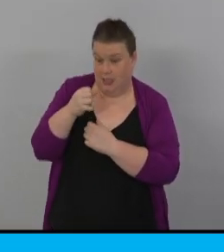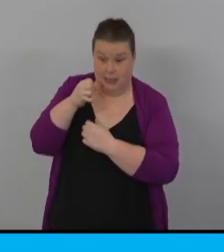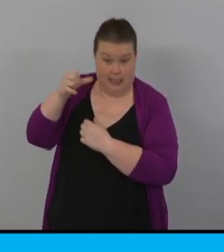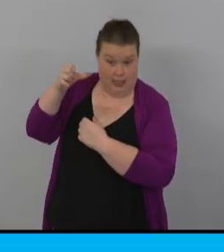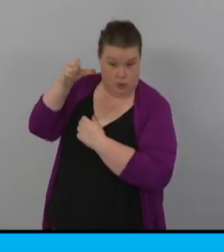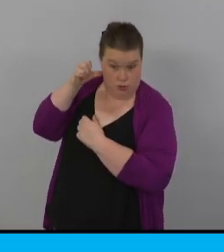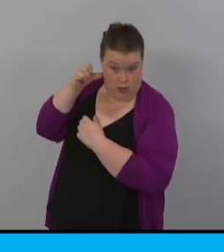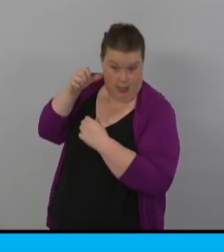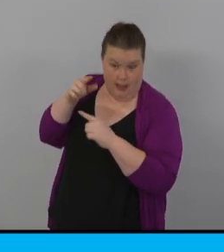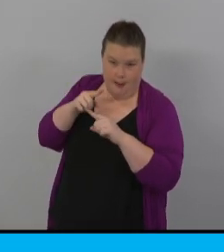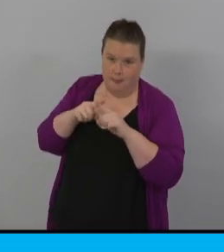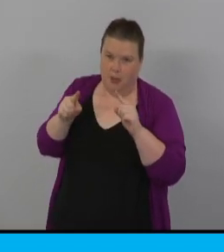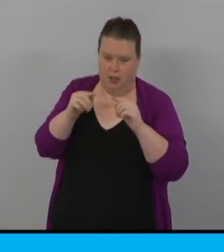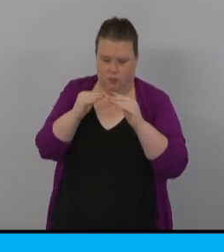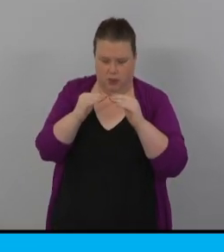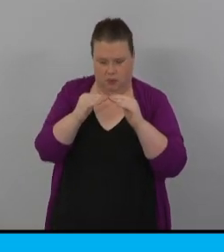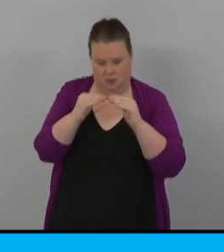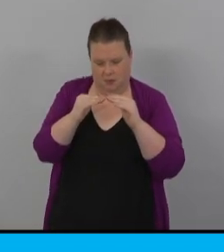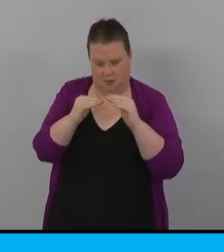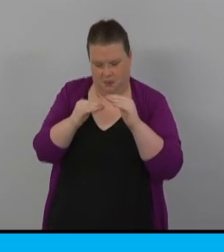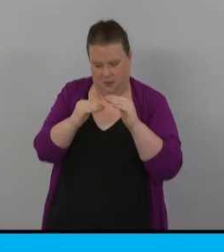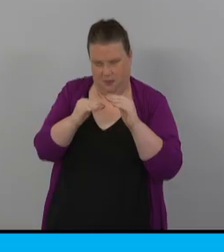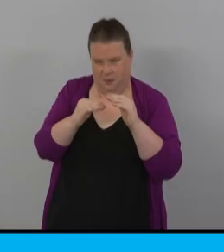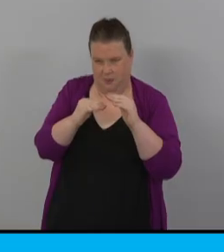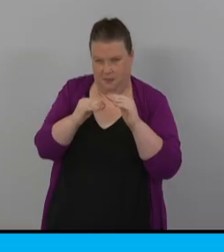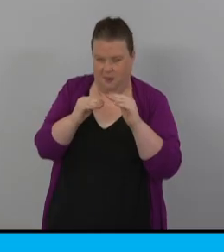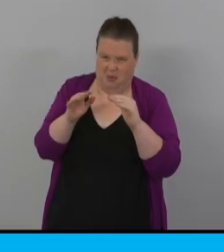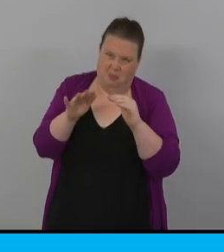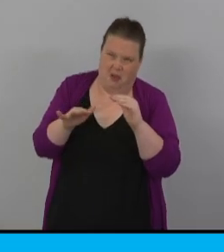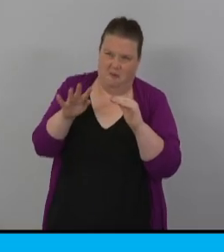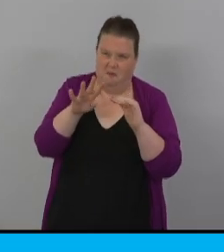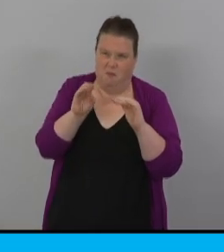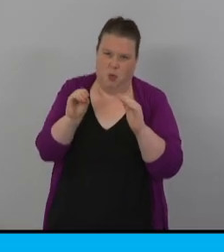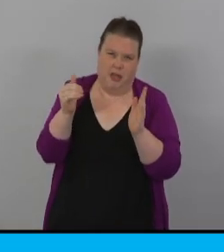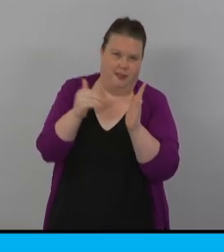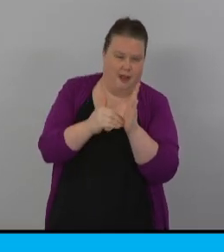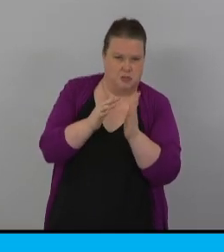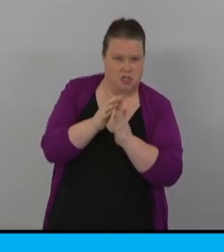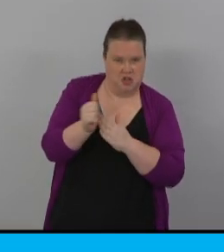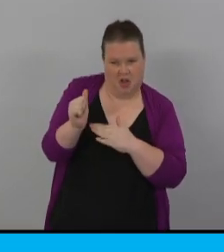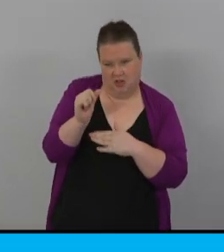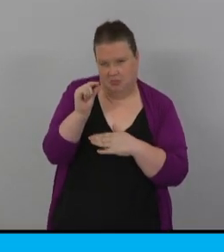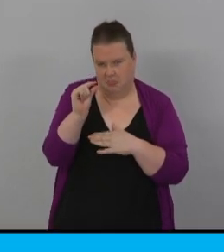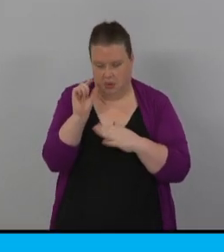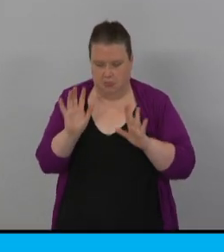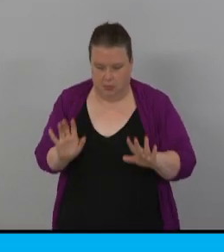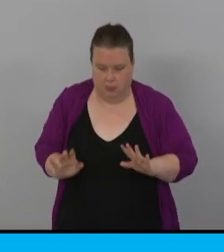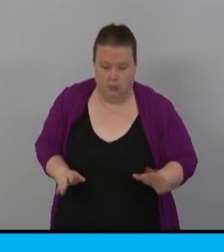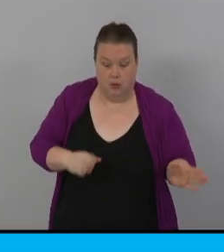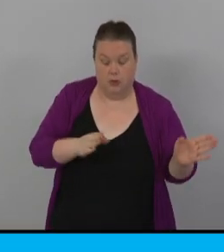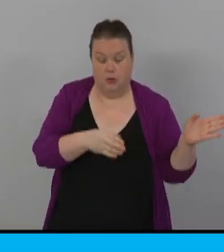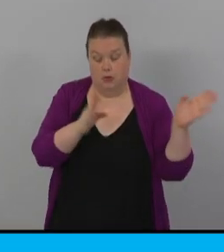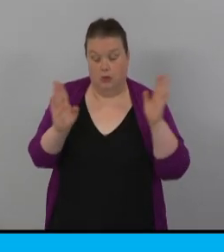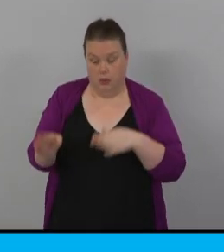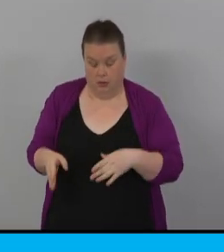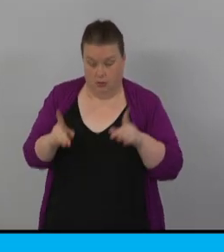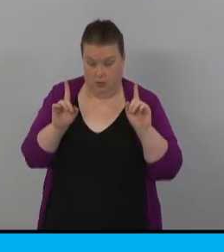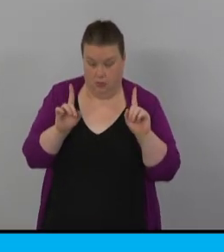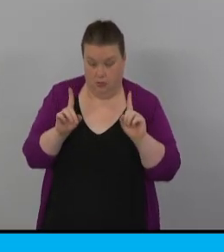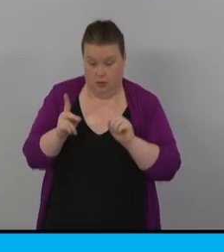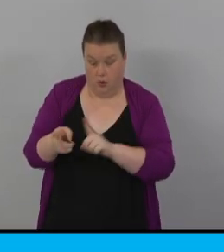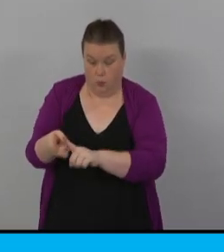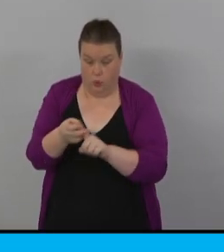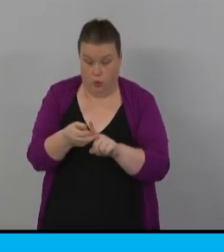bit, but we're just talking about $40,000 overall. And then, of course, the recruitment and